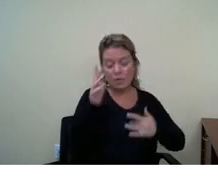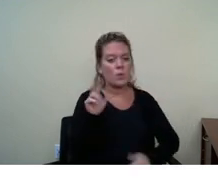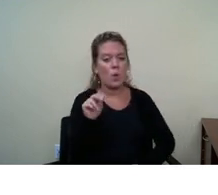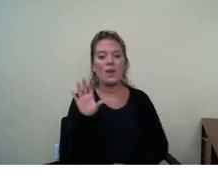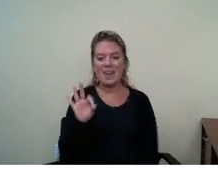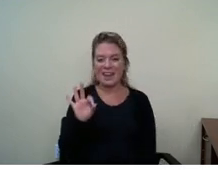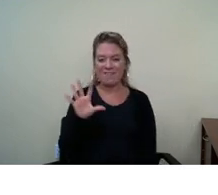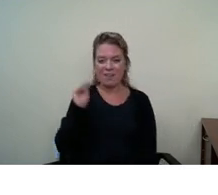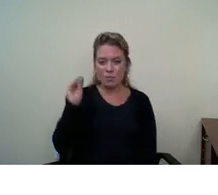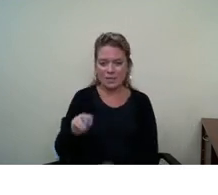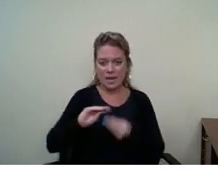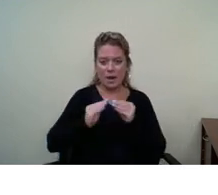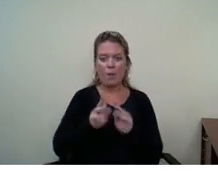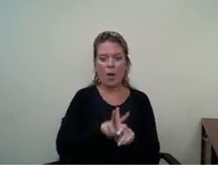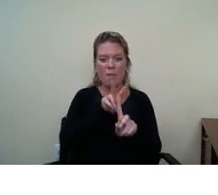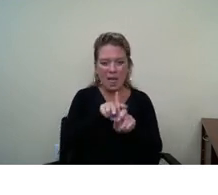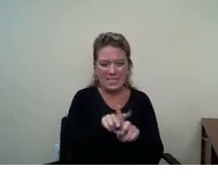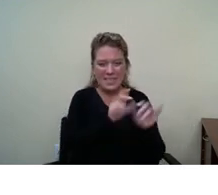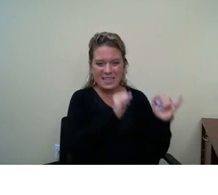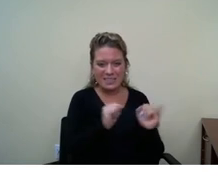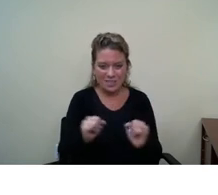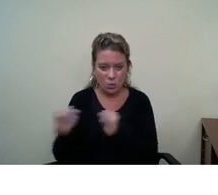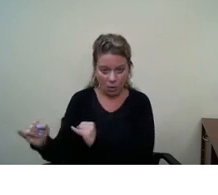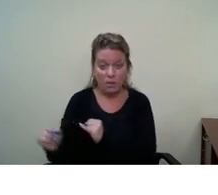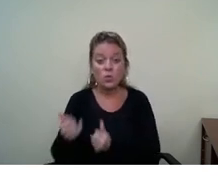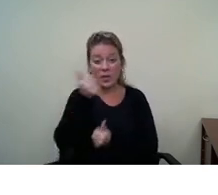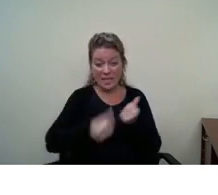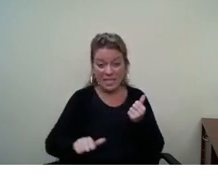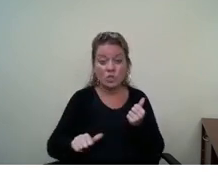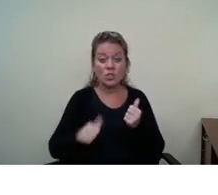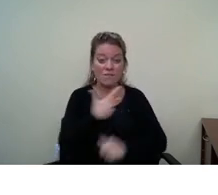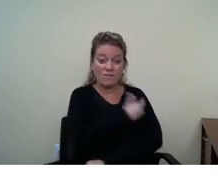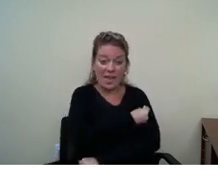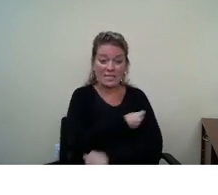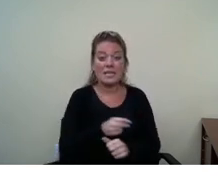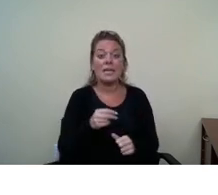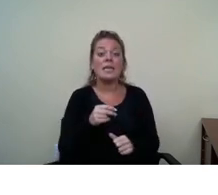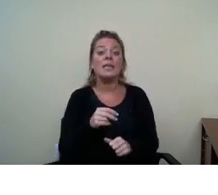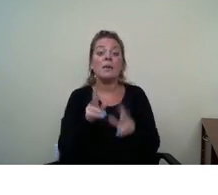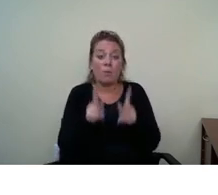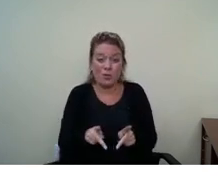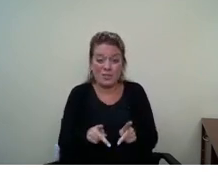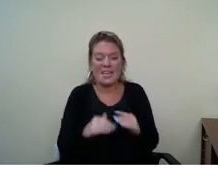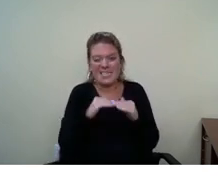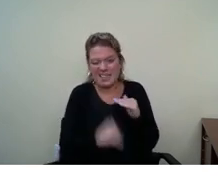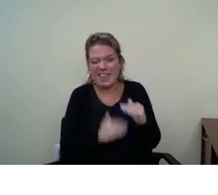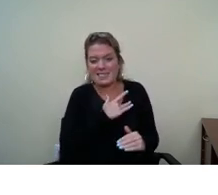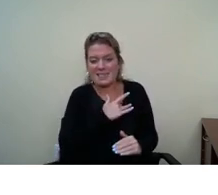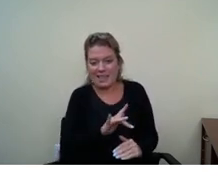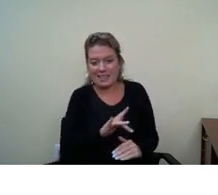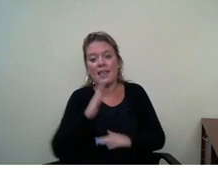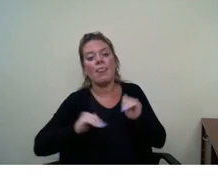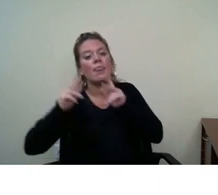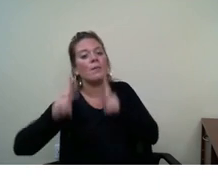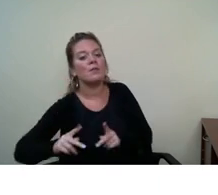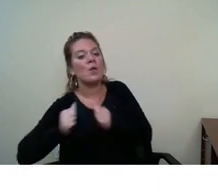to the individual. So each vaccinated person is 95% less likely than a person without a